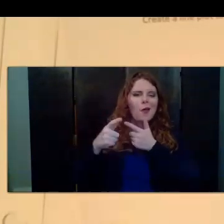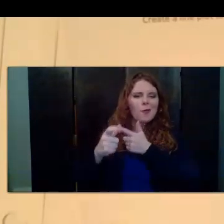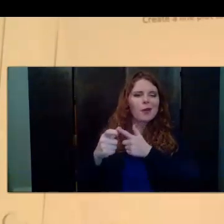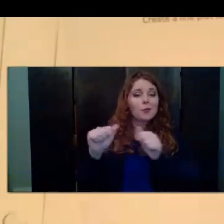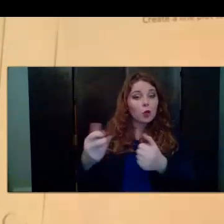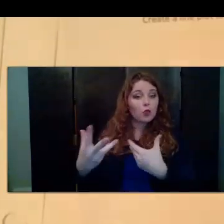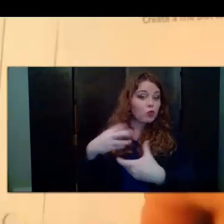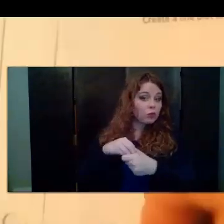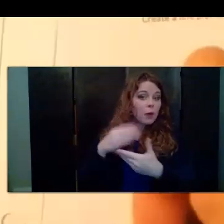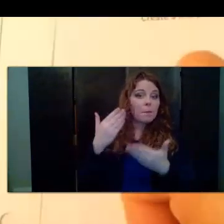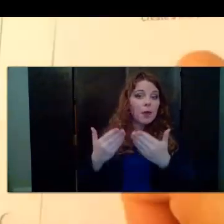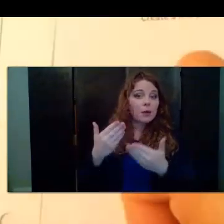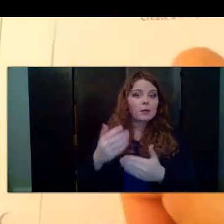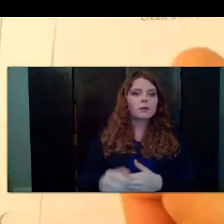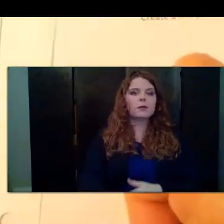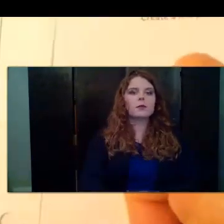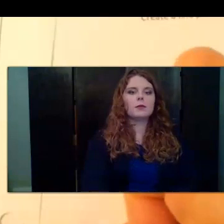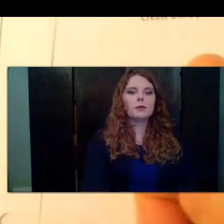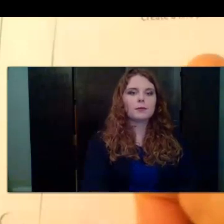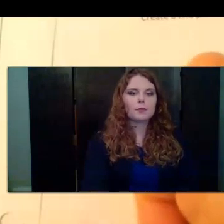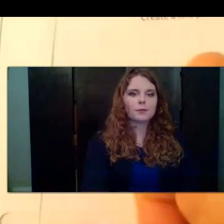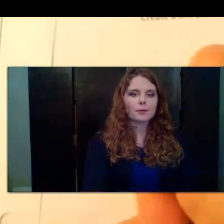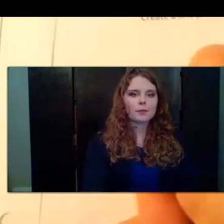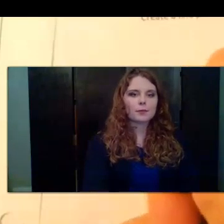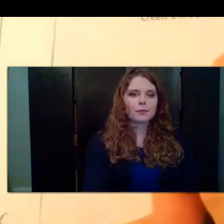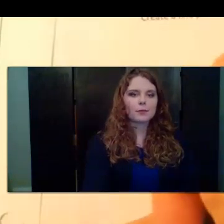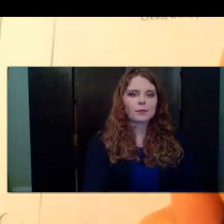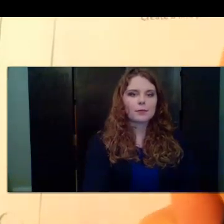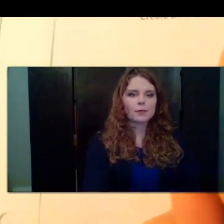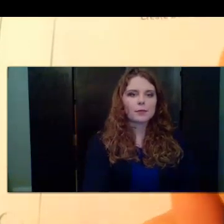our title. We could say distance